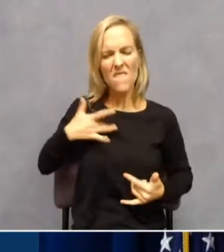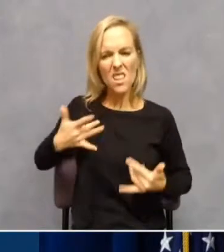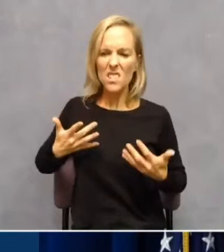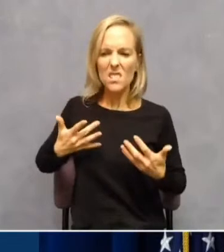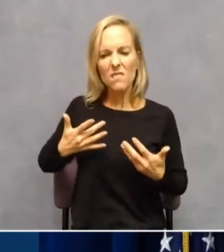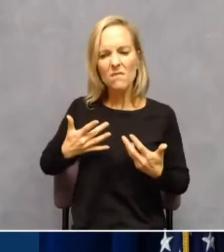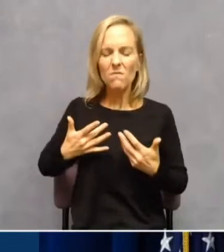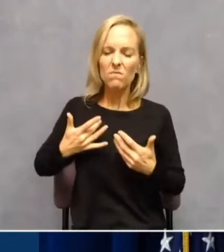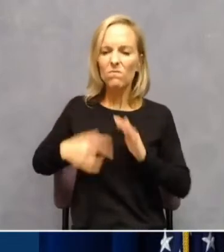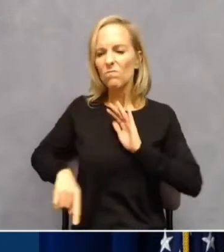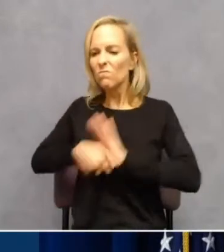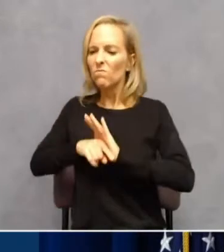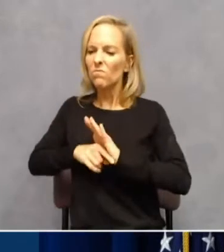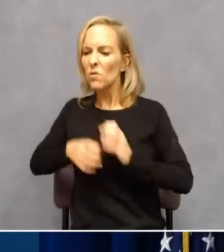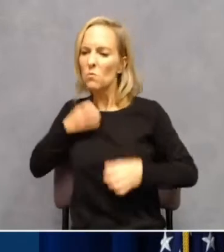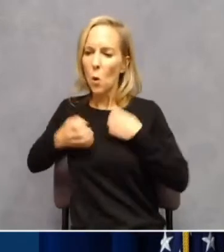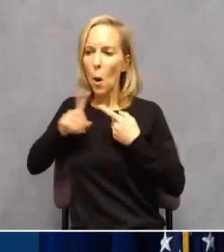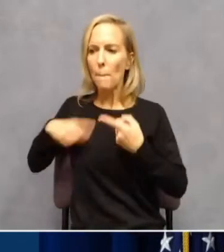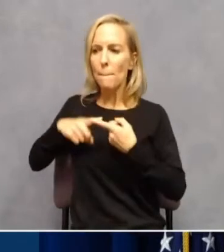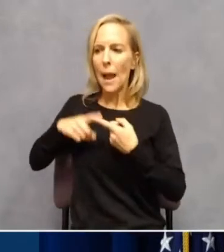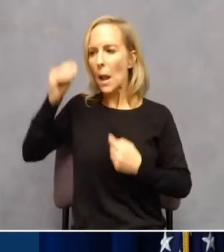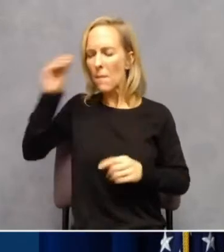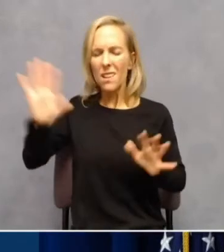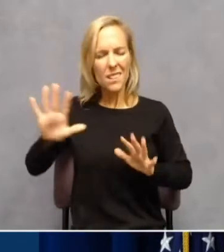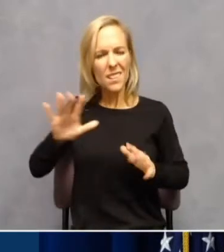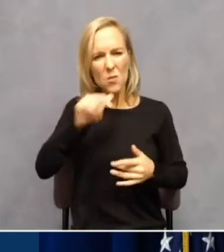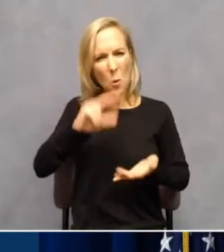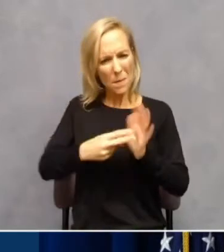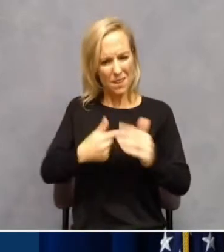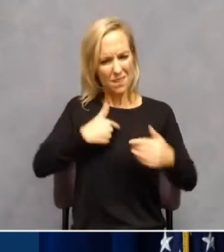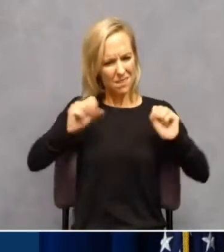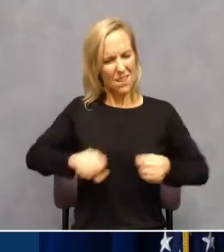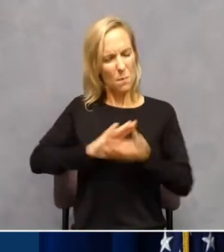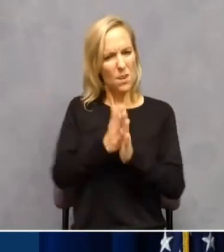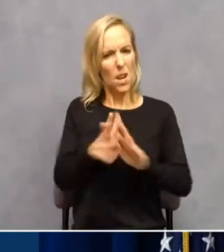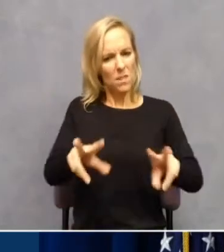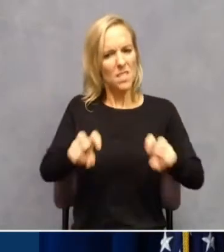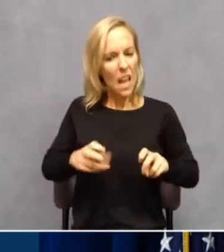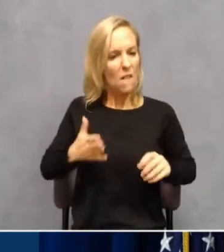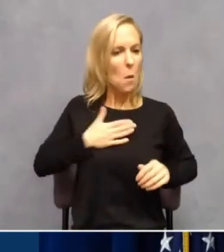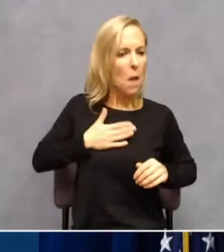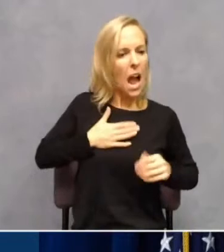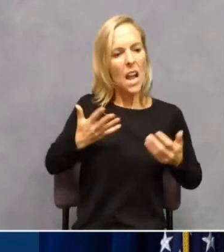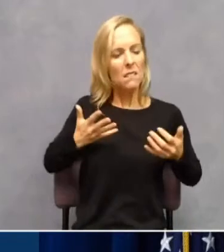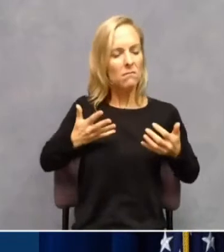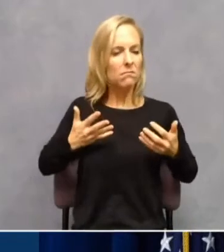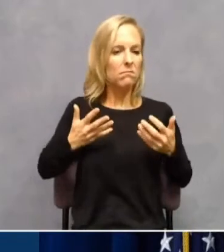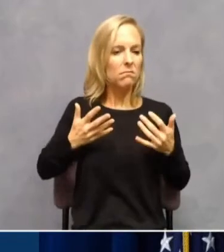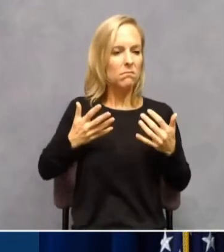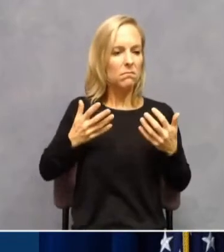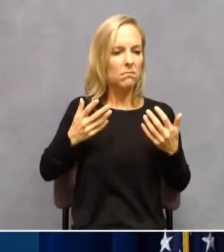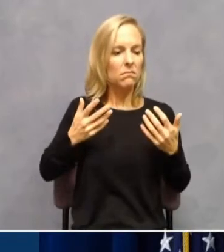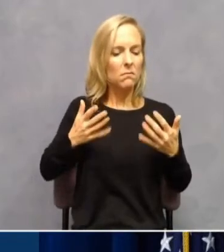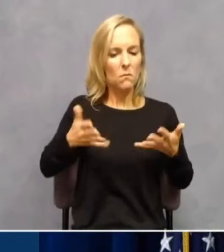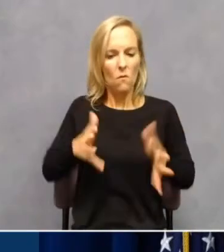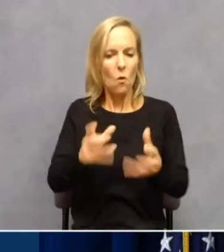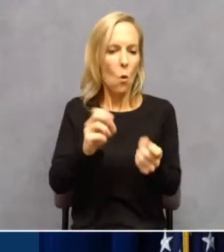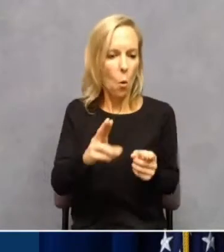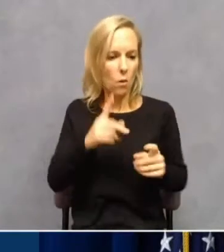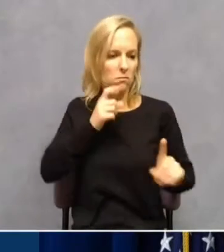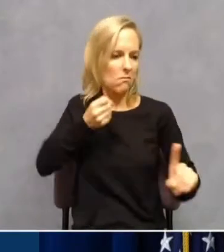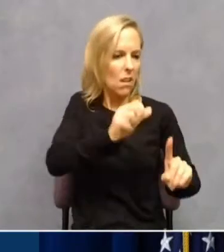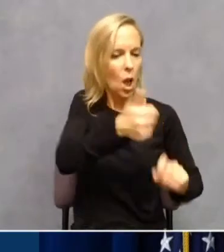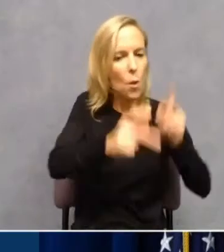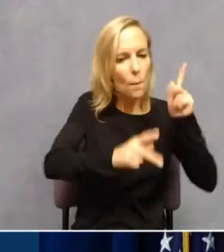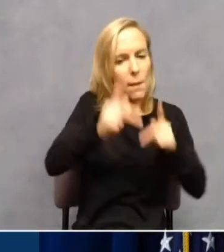that individual's fault, and we don't get to be selfish and take our anxieties out on other people. And this calls on us